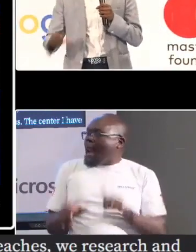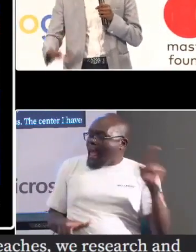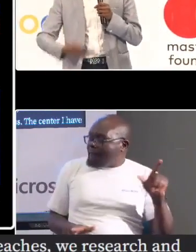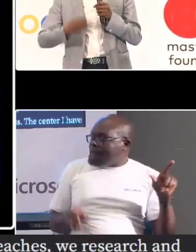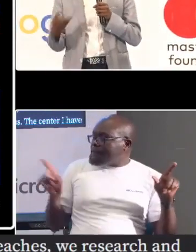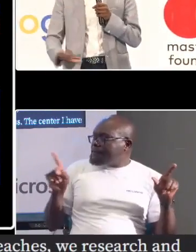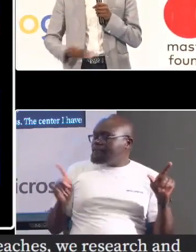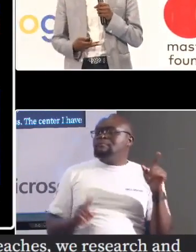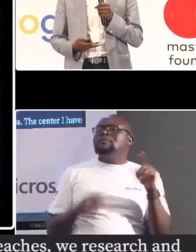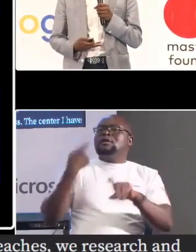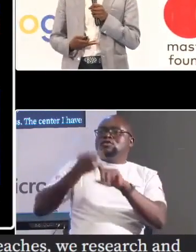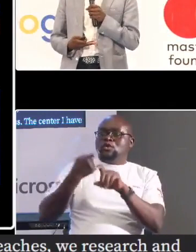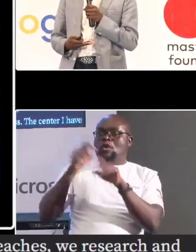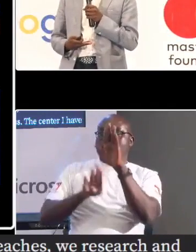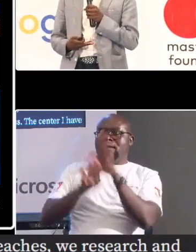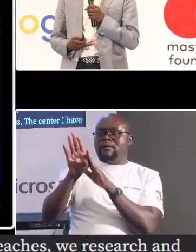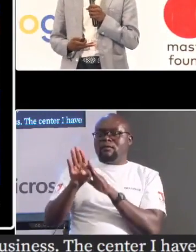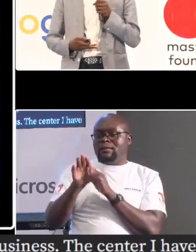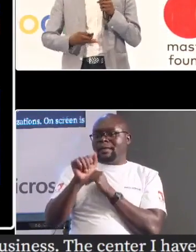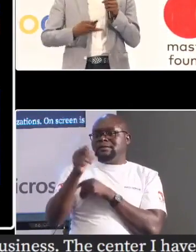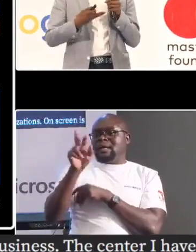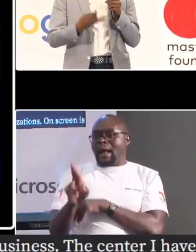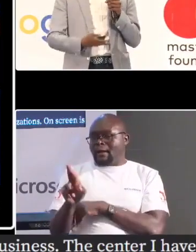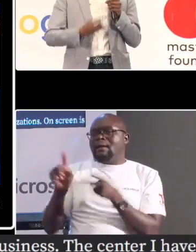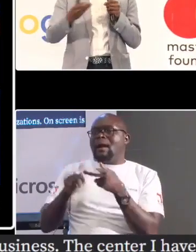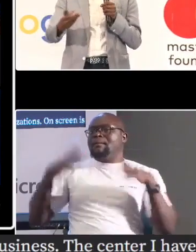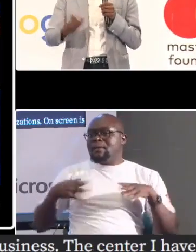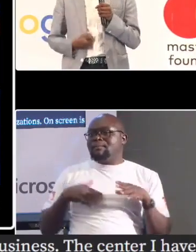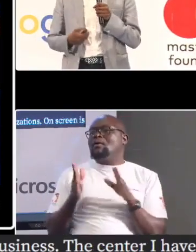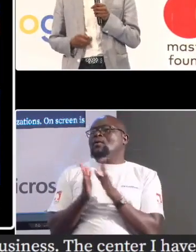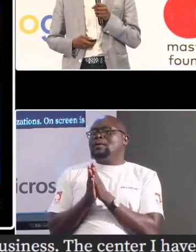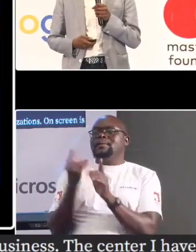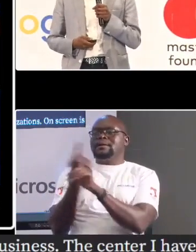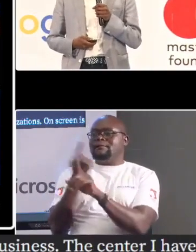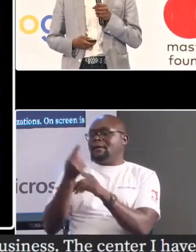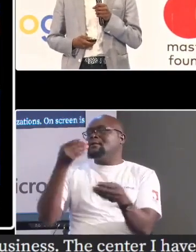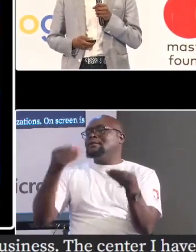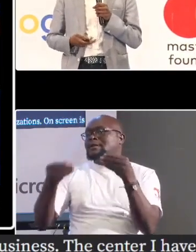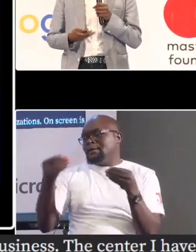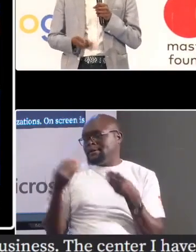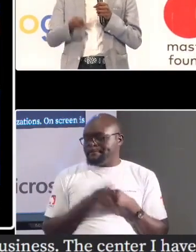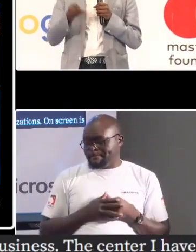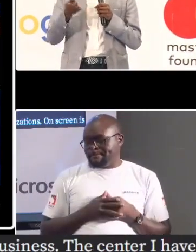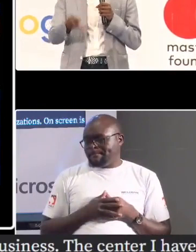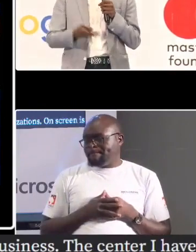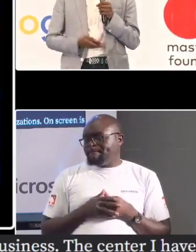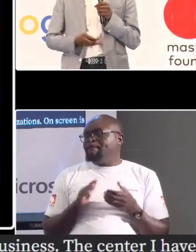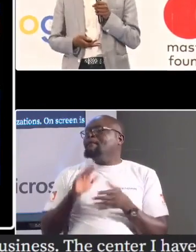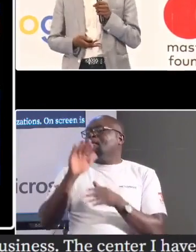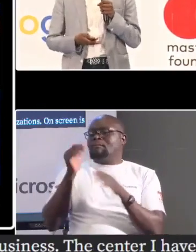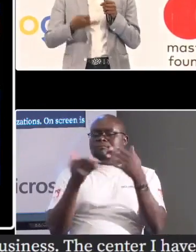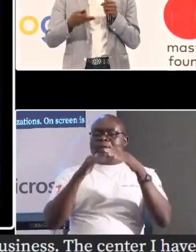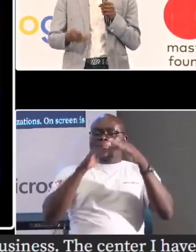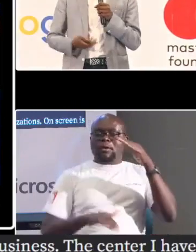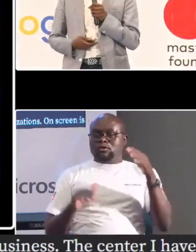power tools developed with 80-year-olds and people with motor impairments. And bottom